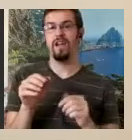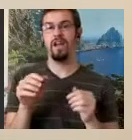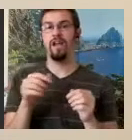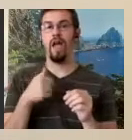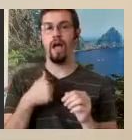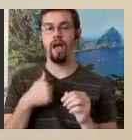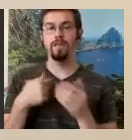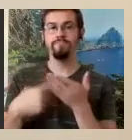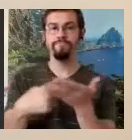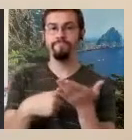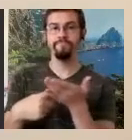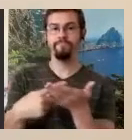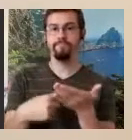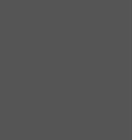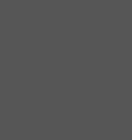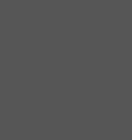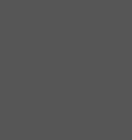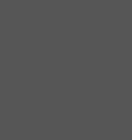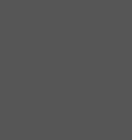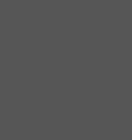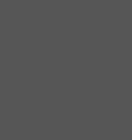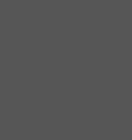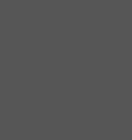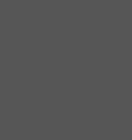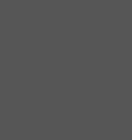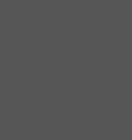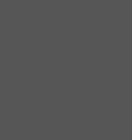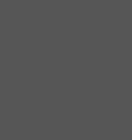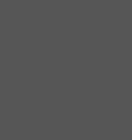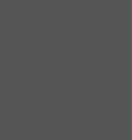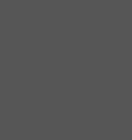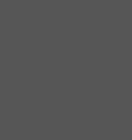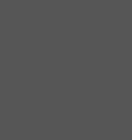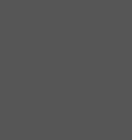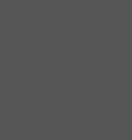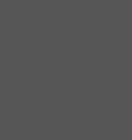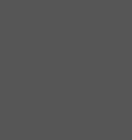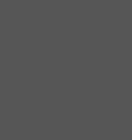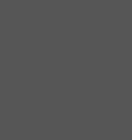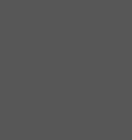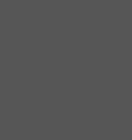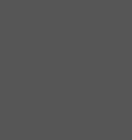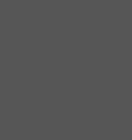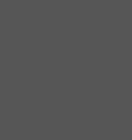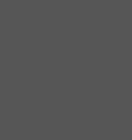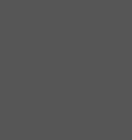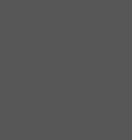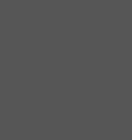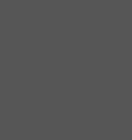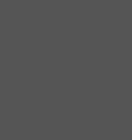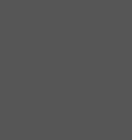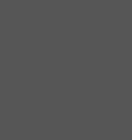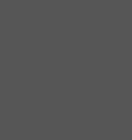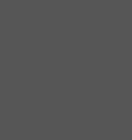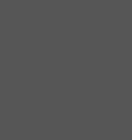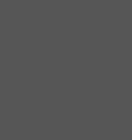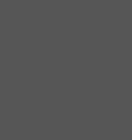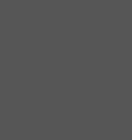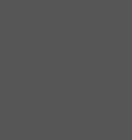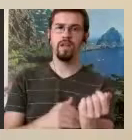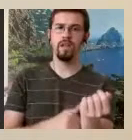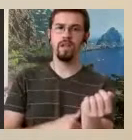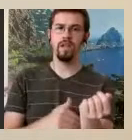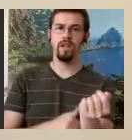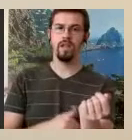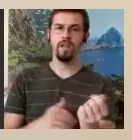Yeah, we'll look again. How about that? And they can get information to this, so we can hurry on. Okay, and so from